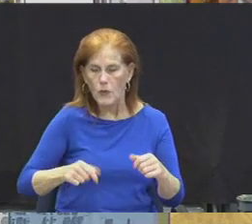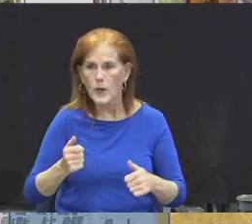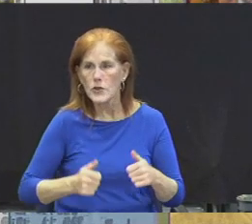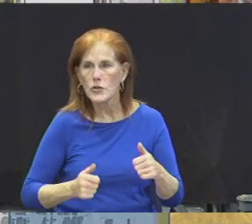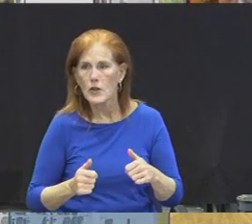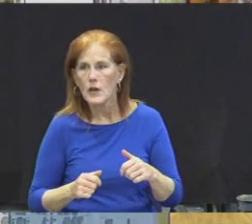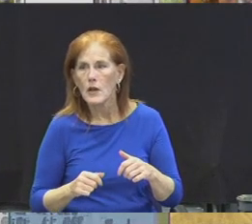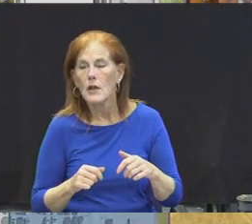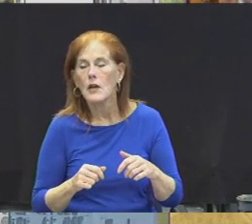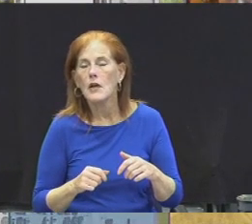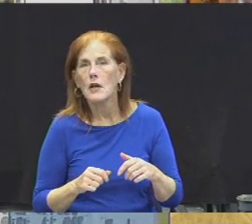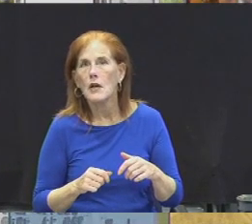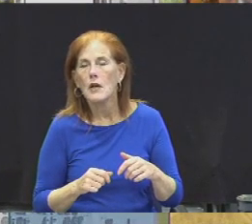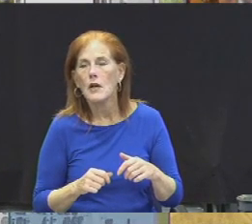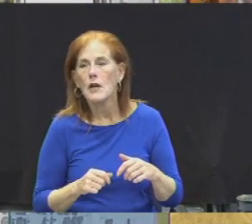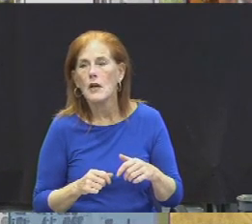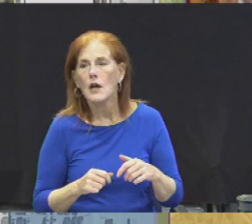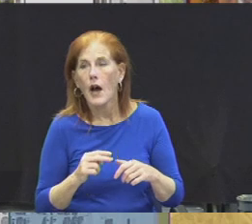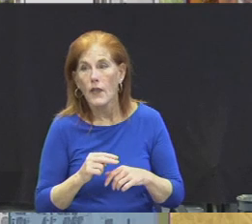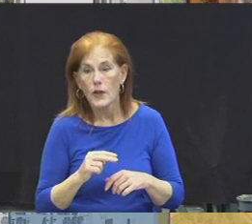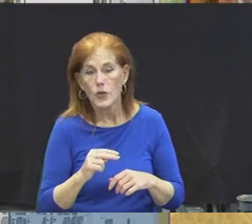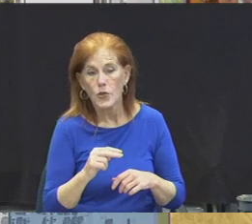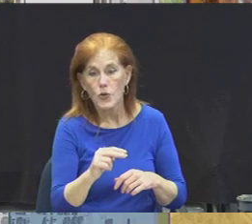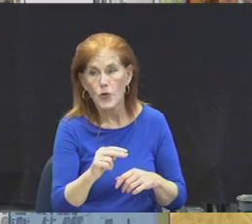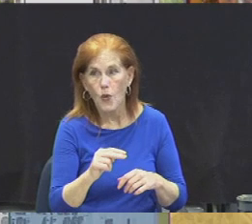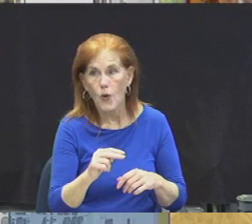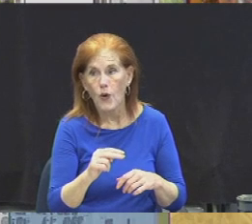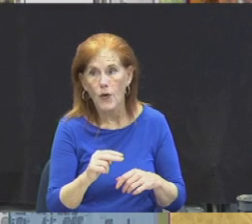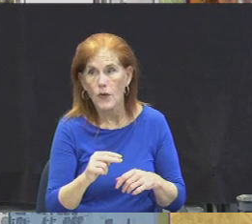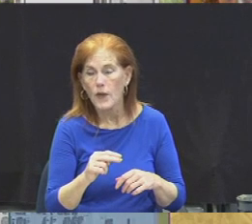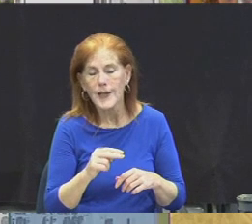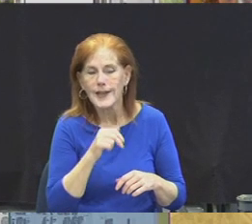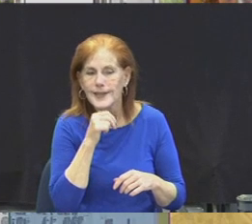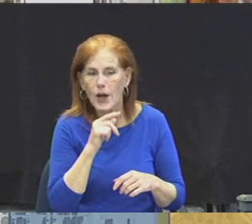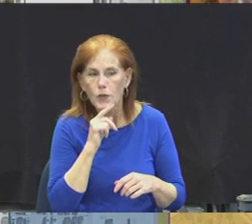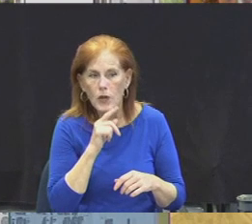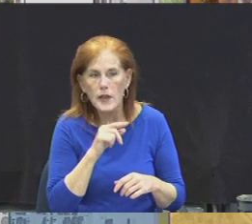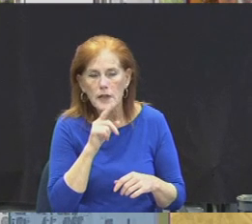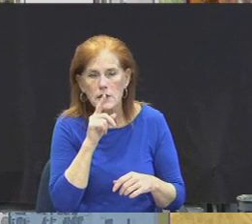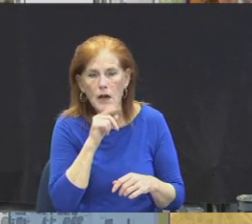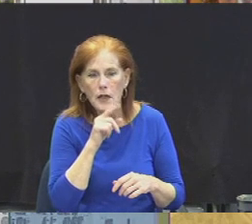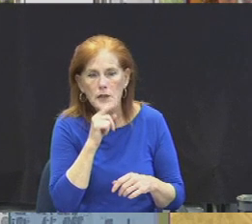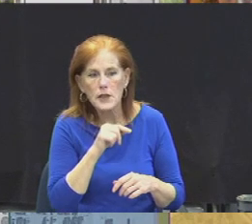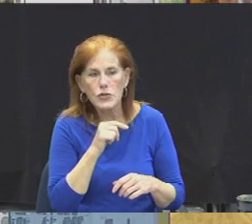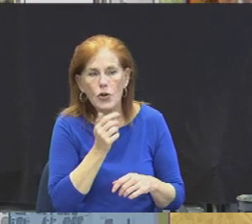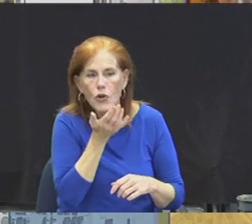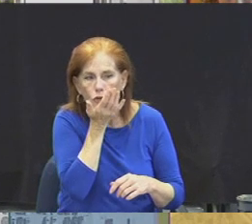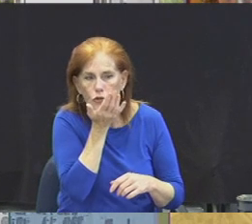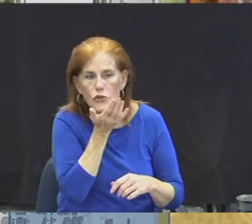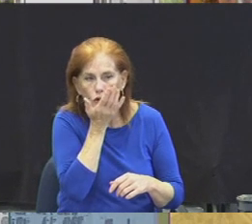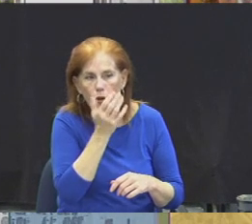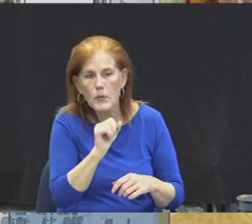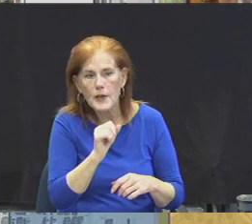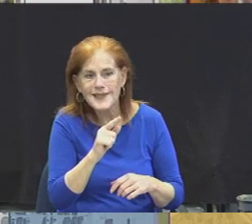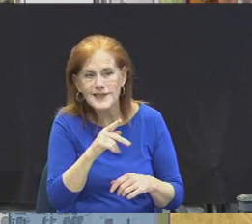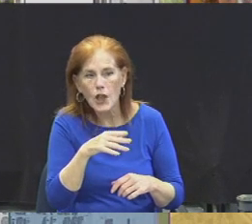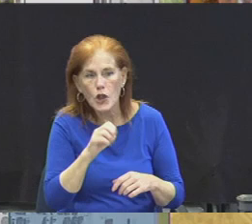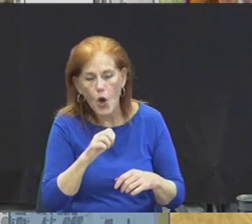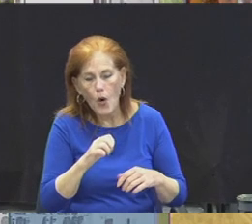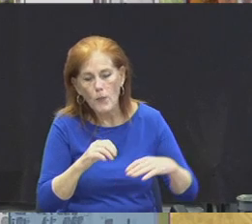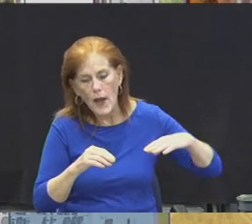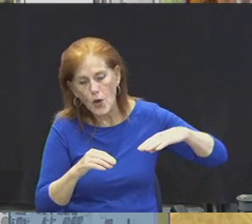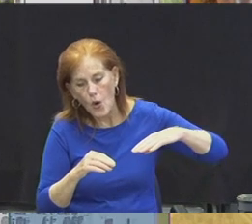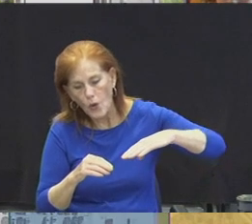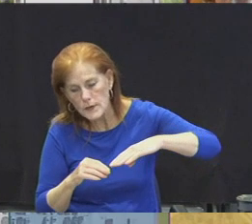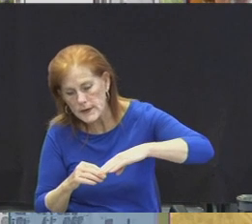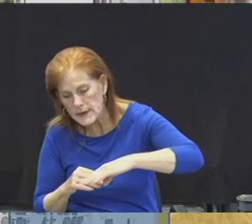From the north side, there's a, not explicitly, there's an artificial turf slope that goes down, which could be navigated,